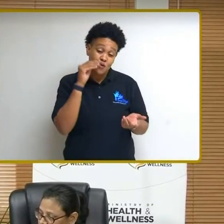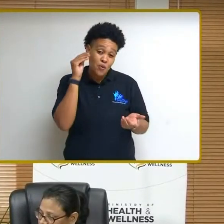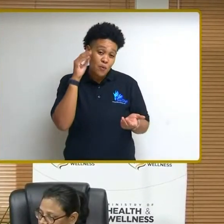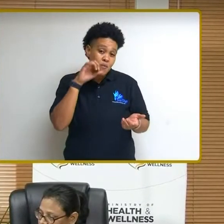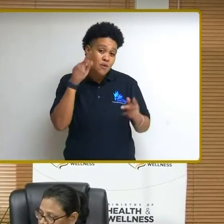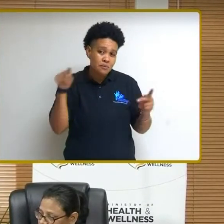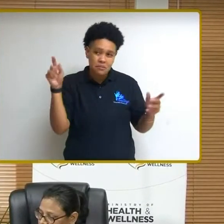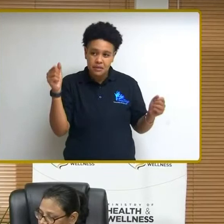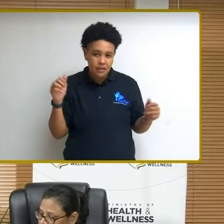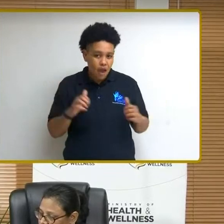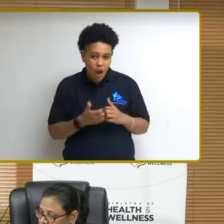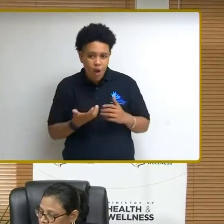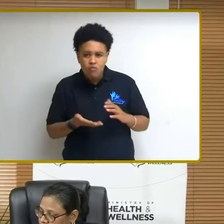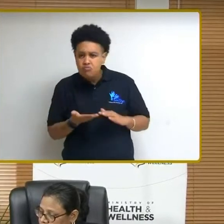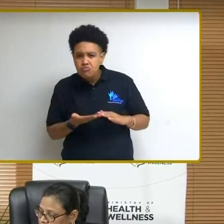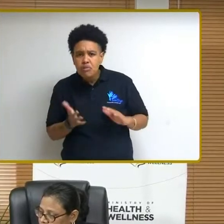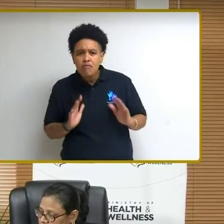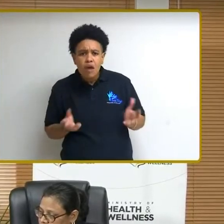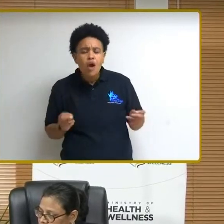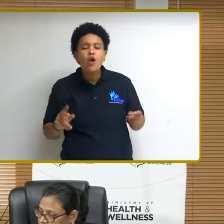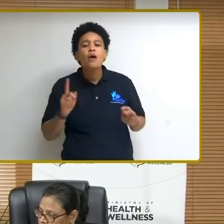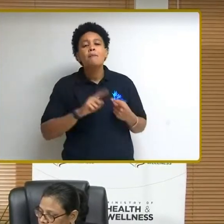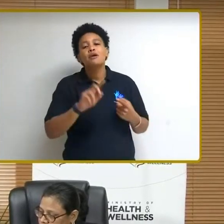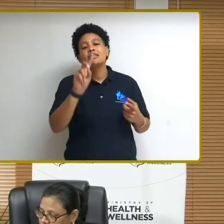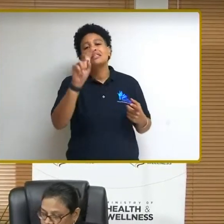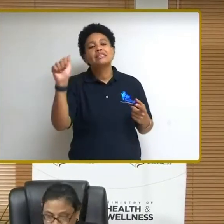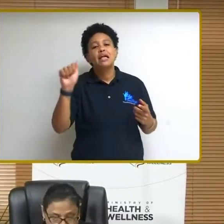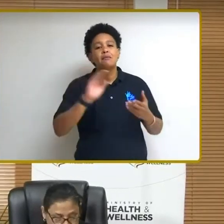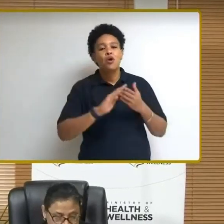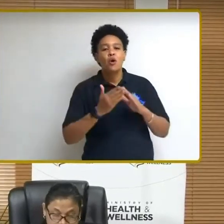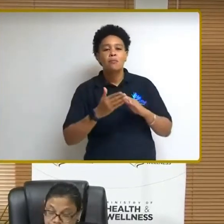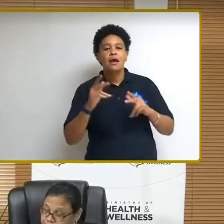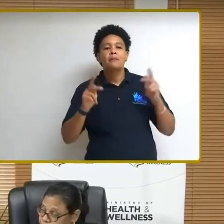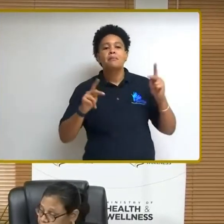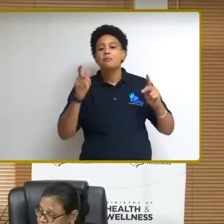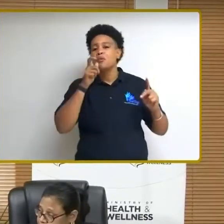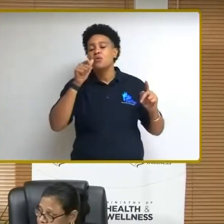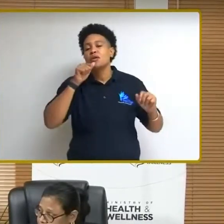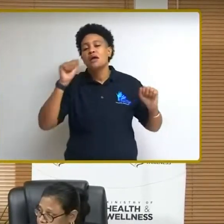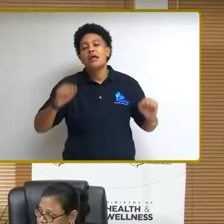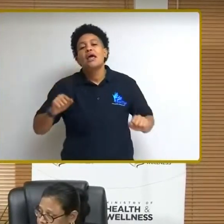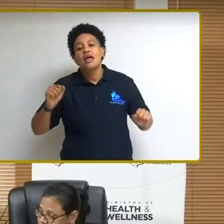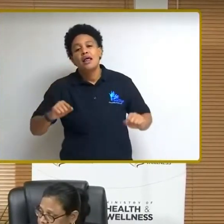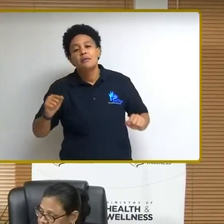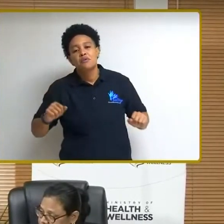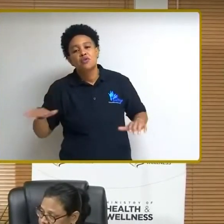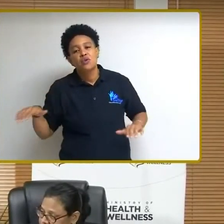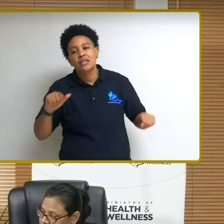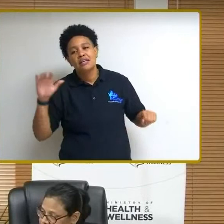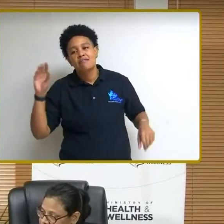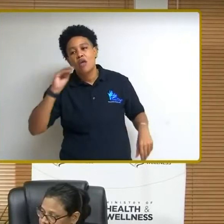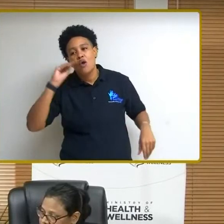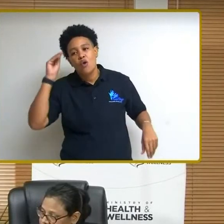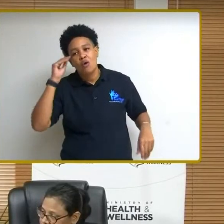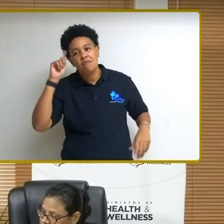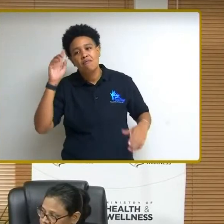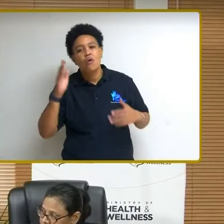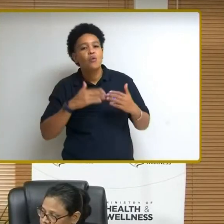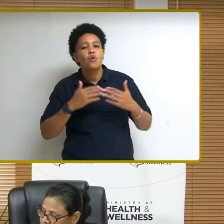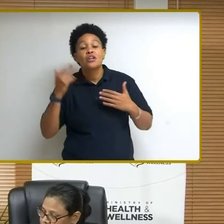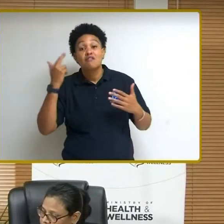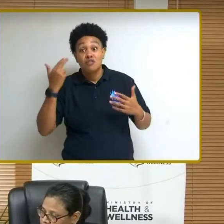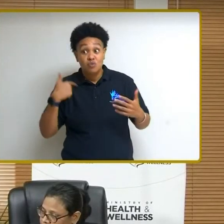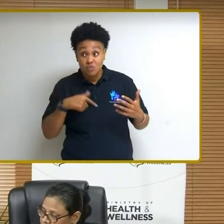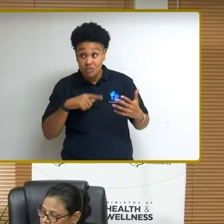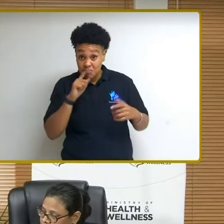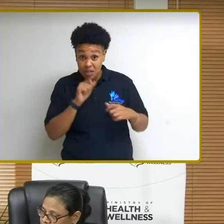and also the disabled and people who are not able to leave their homes for whatever reason? Are